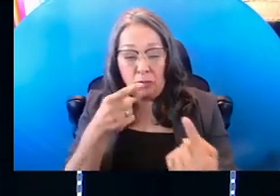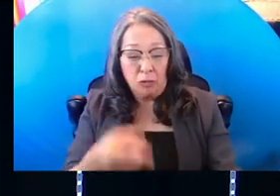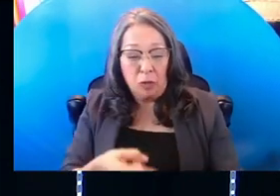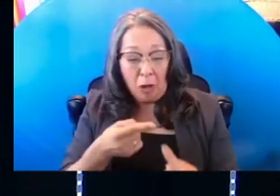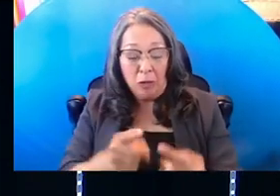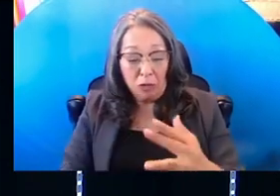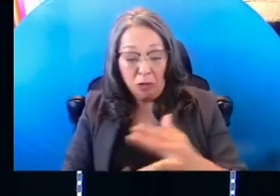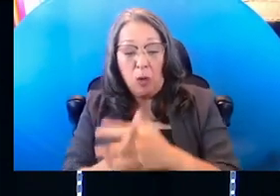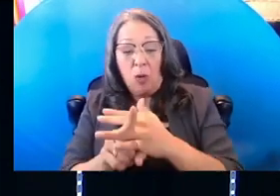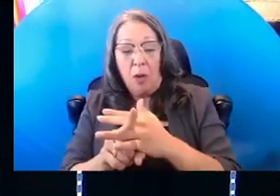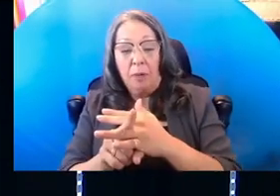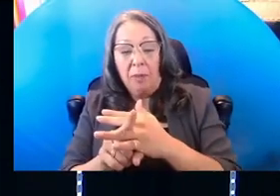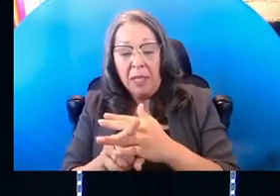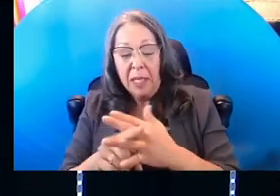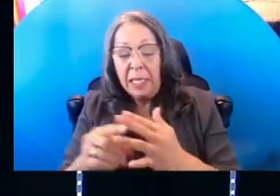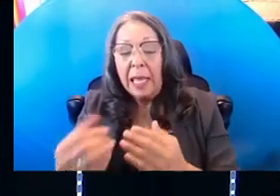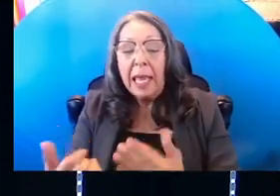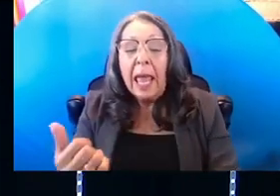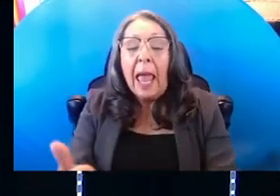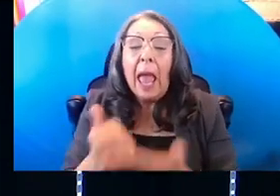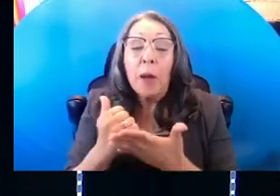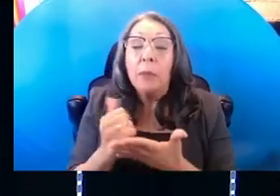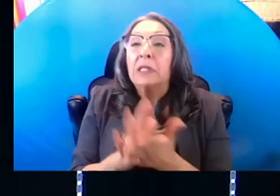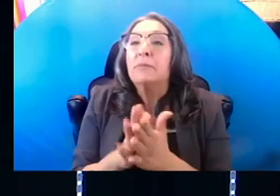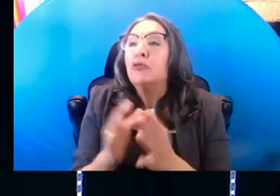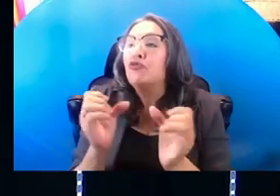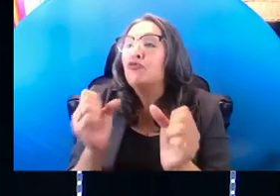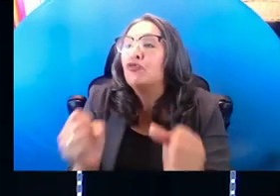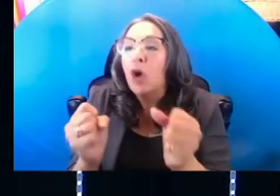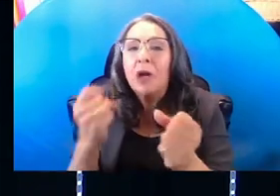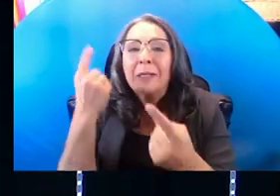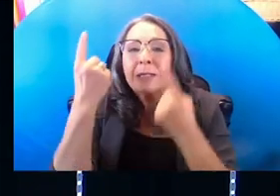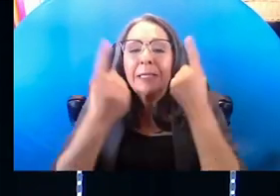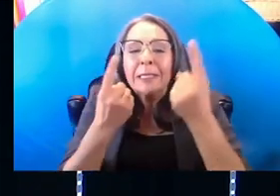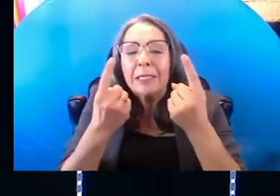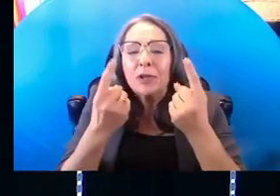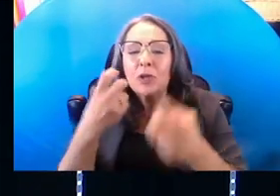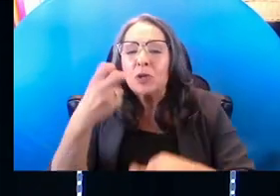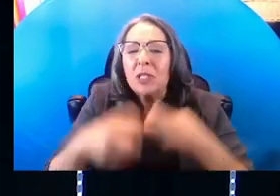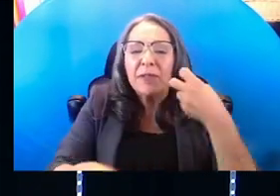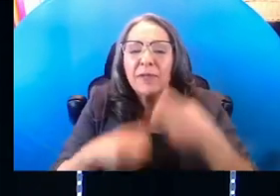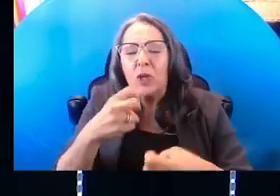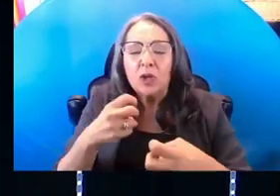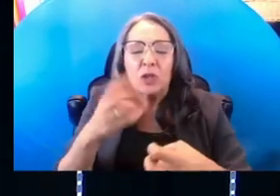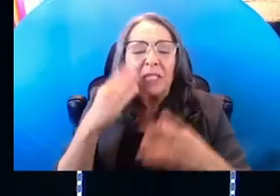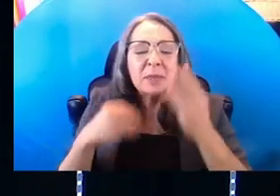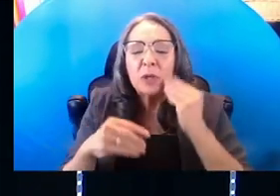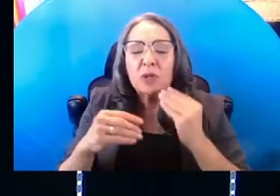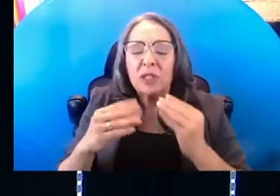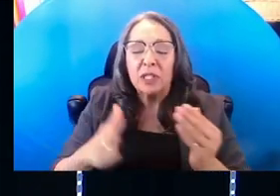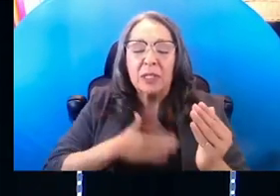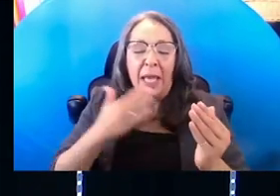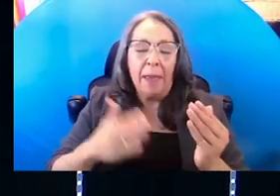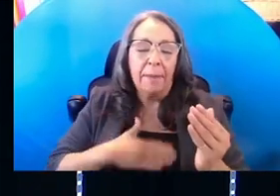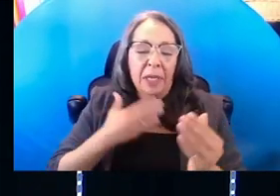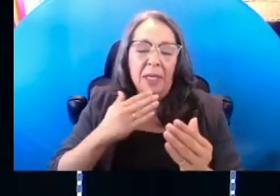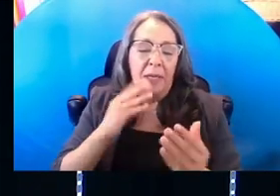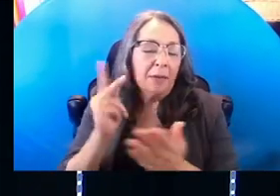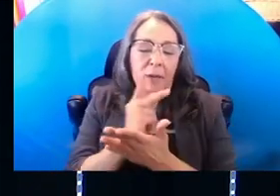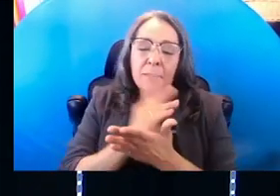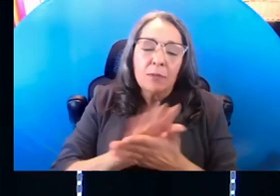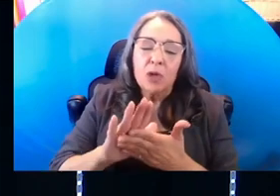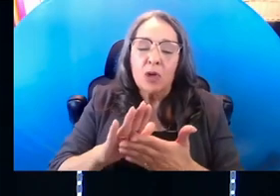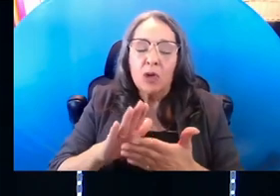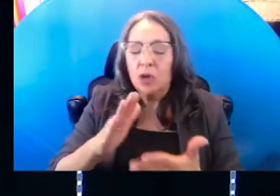to have the strength to truly consider those seasons as pure joy and not just the bad things. It's not just a